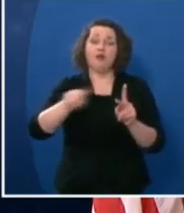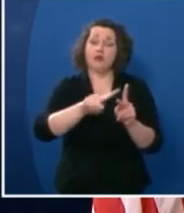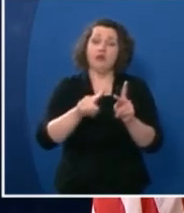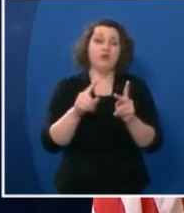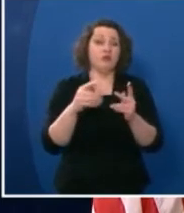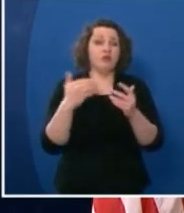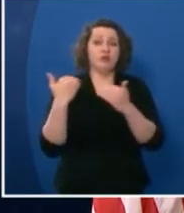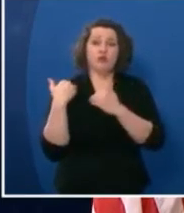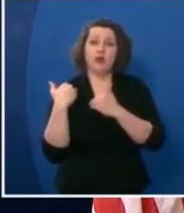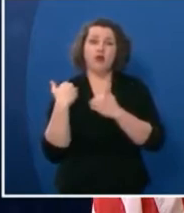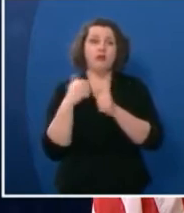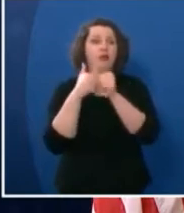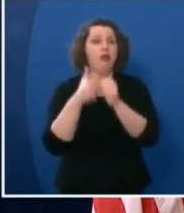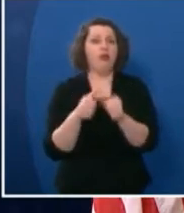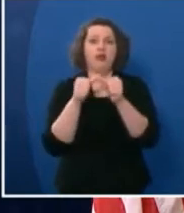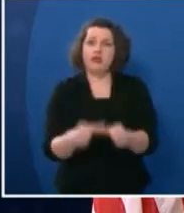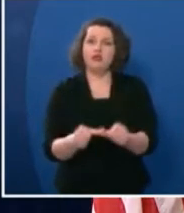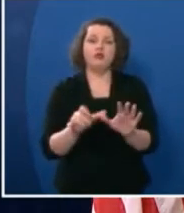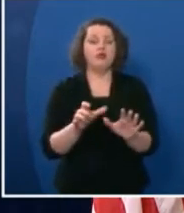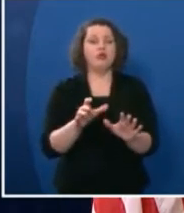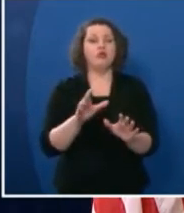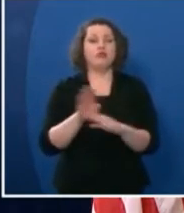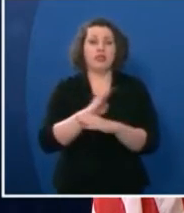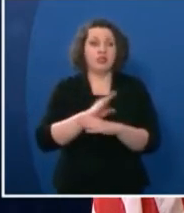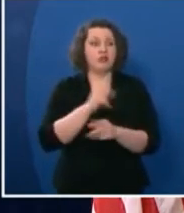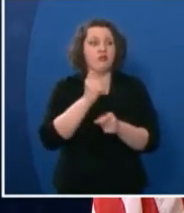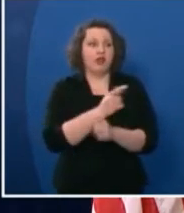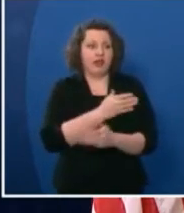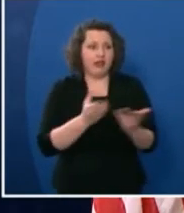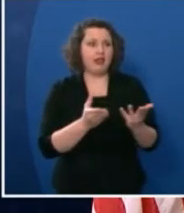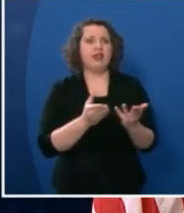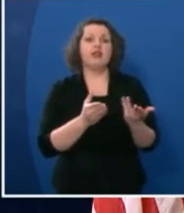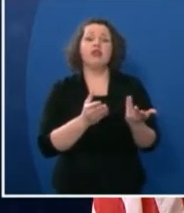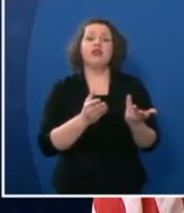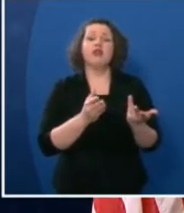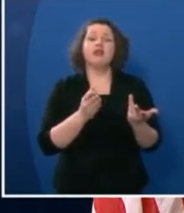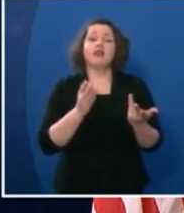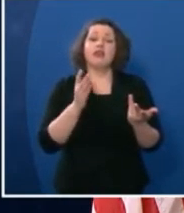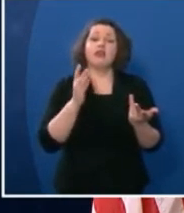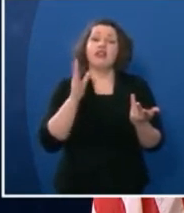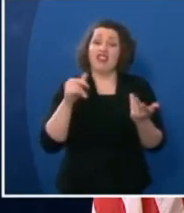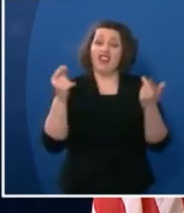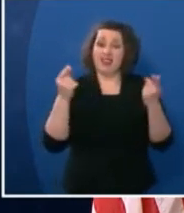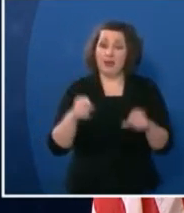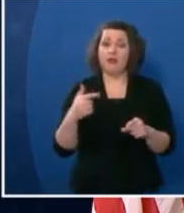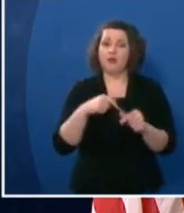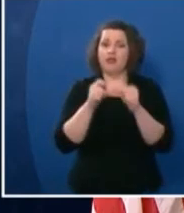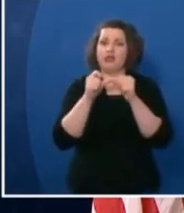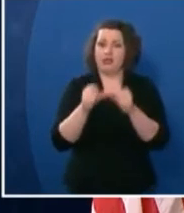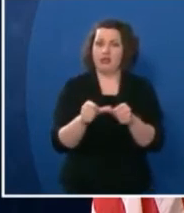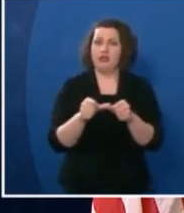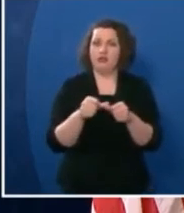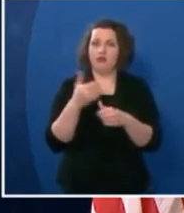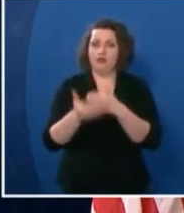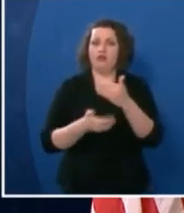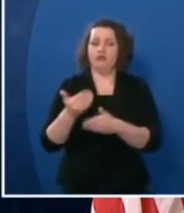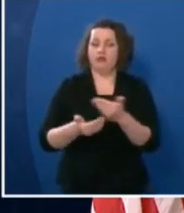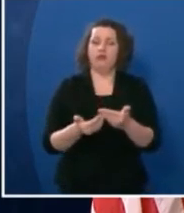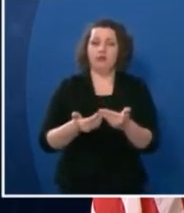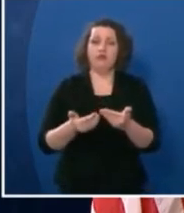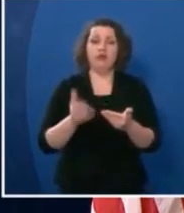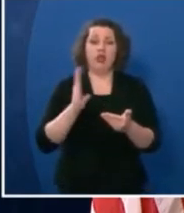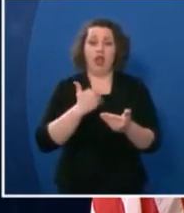personally responsible. Businesses are doing the right thing. And because of that, we're going to continue to move forward, and we're going to get our